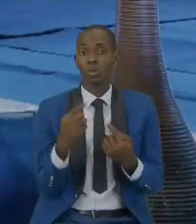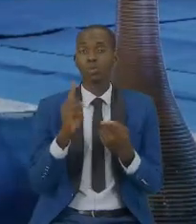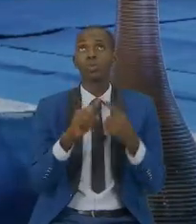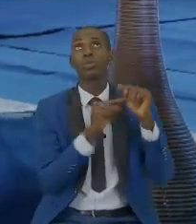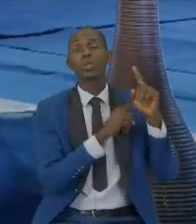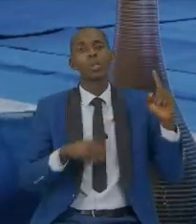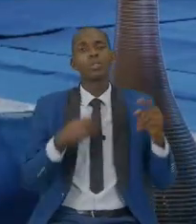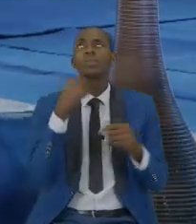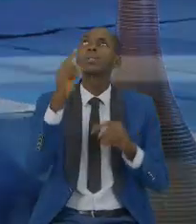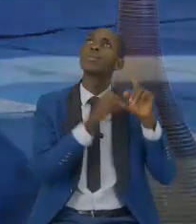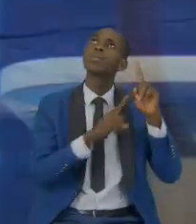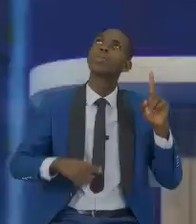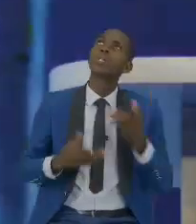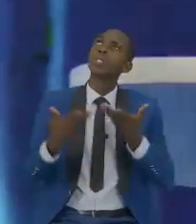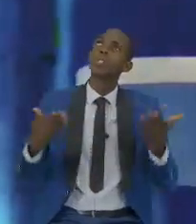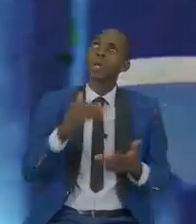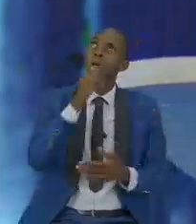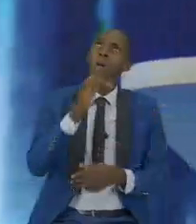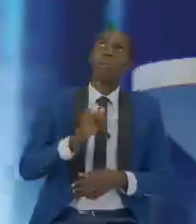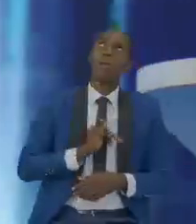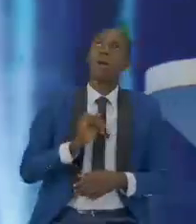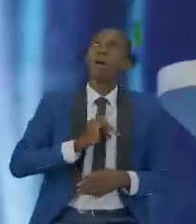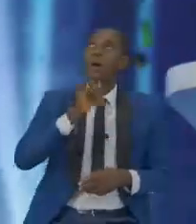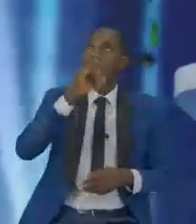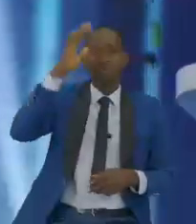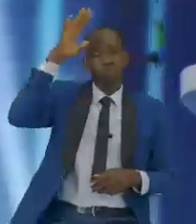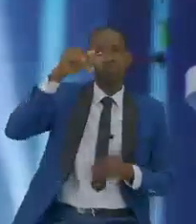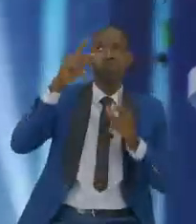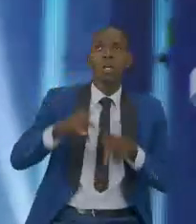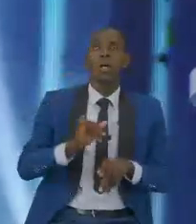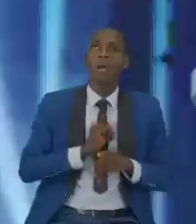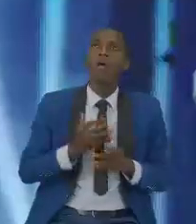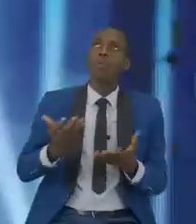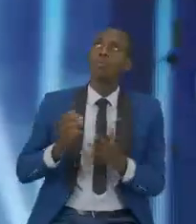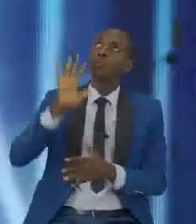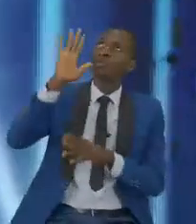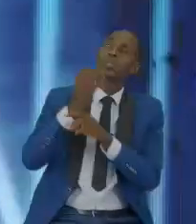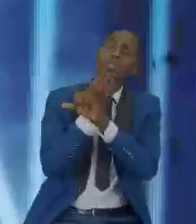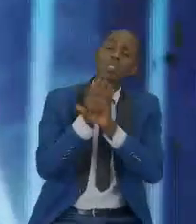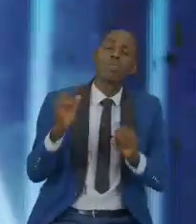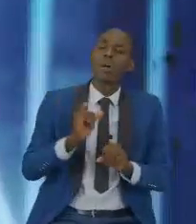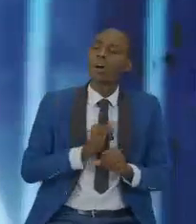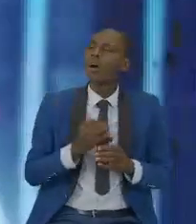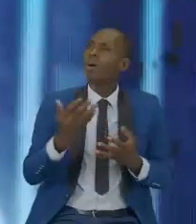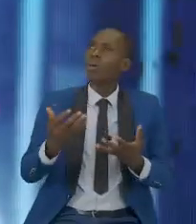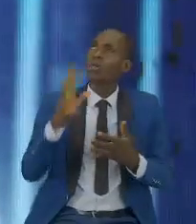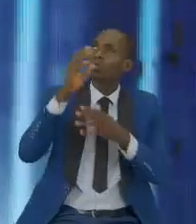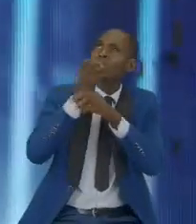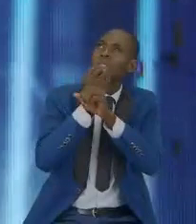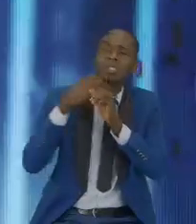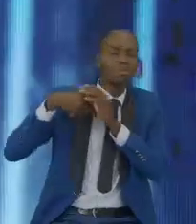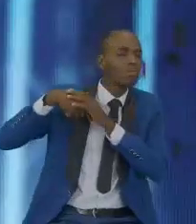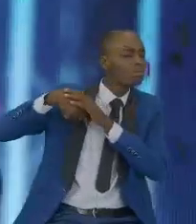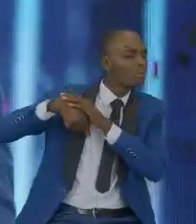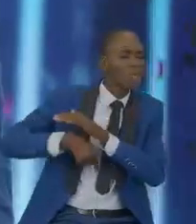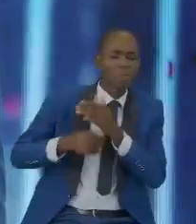say, Lord, here I am. I want your salvation, and I want it so deeply and so